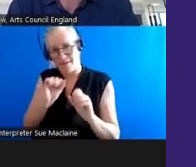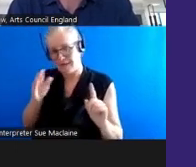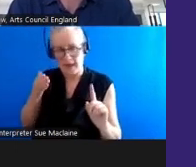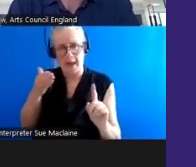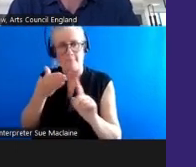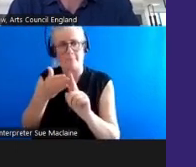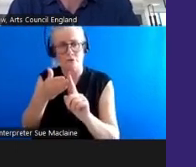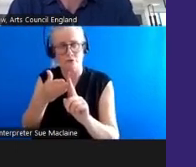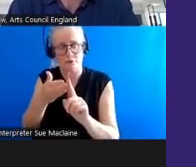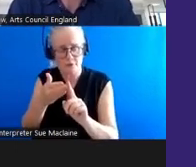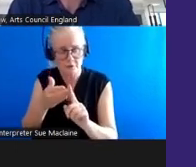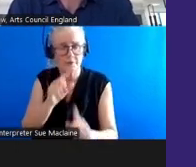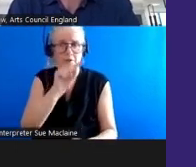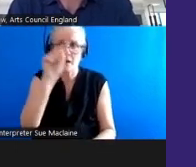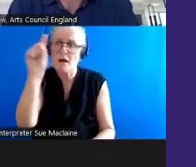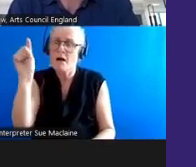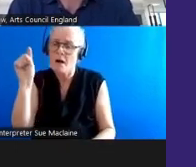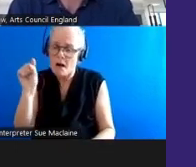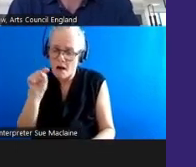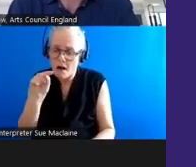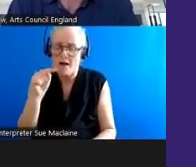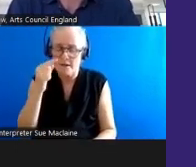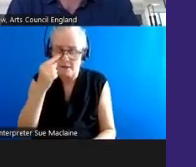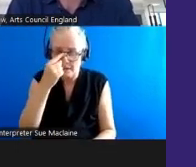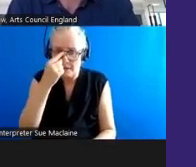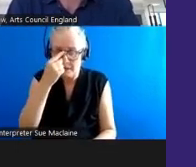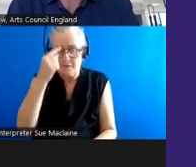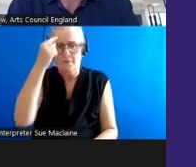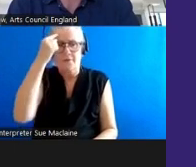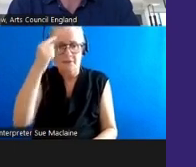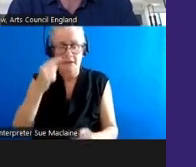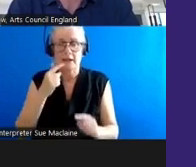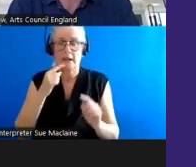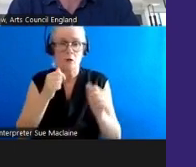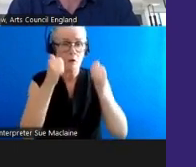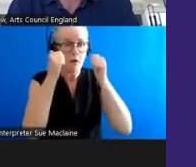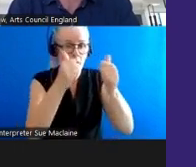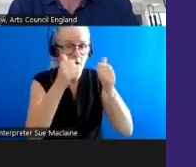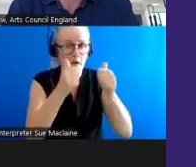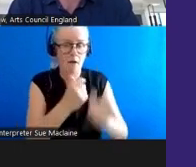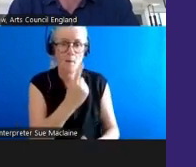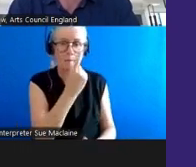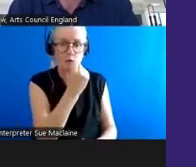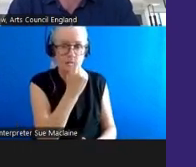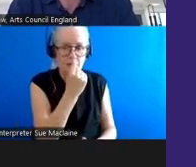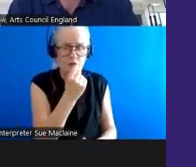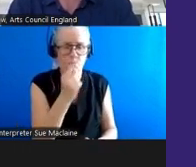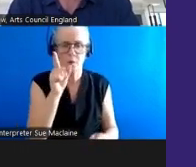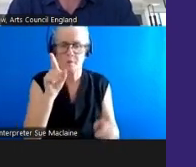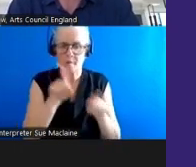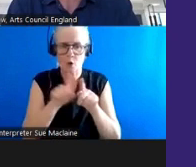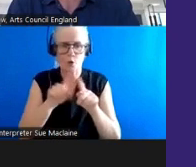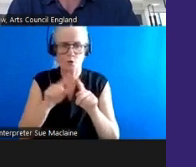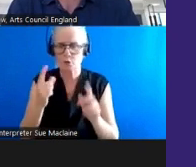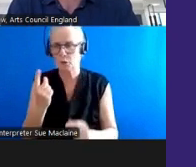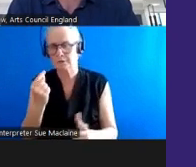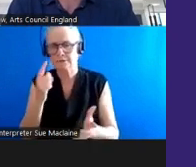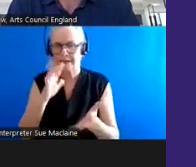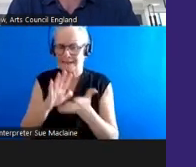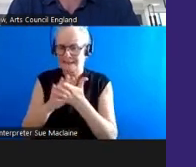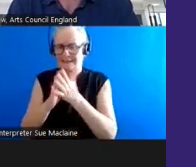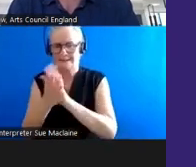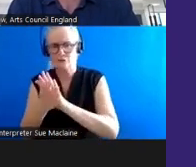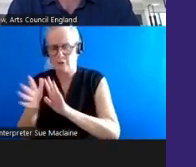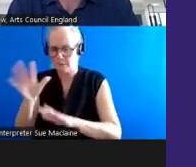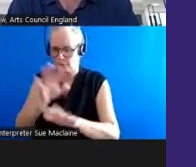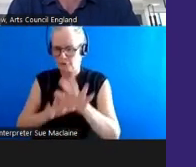which was very much about the disruption that devolution introduces and yet the potential that creates. Let's start thinking about devolution